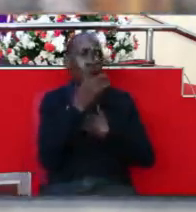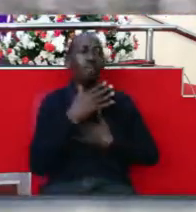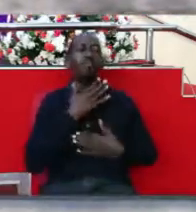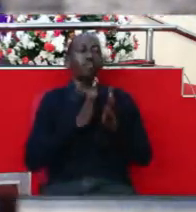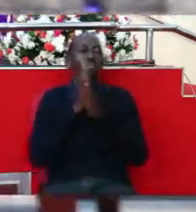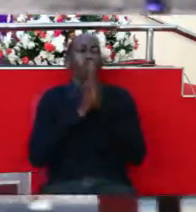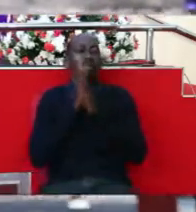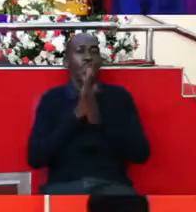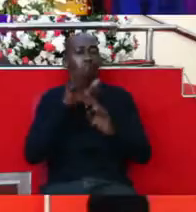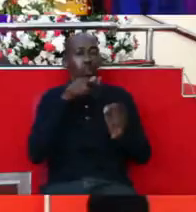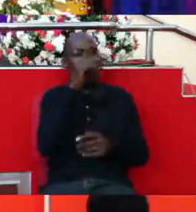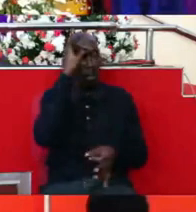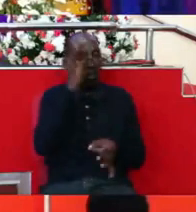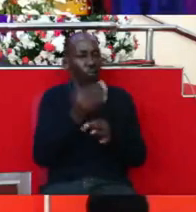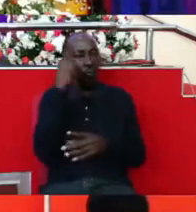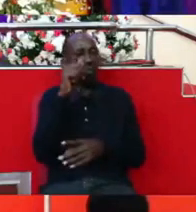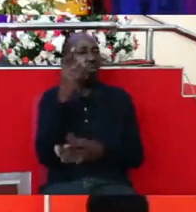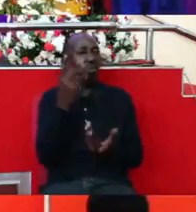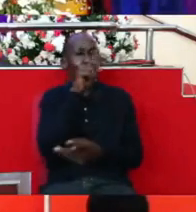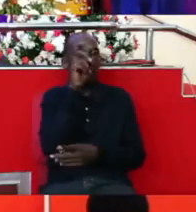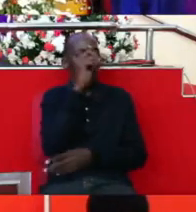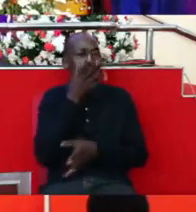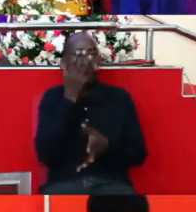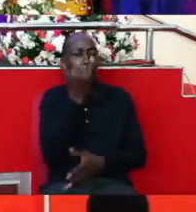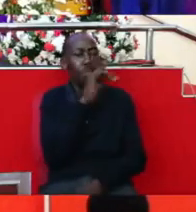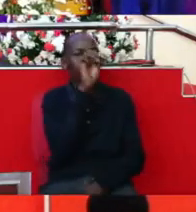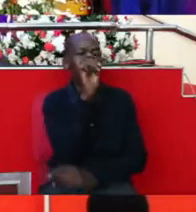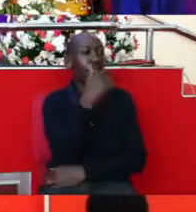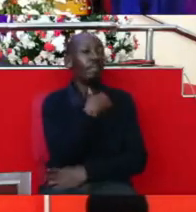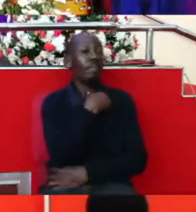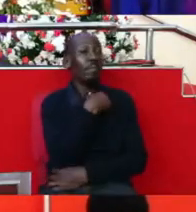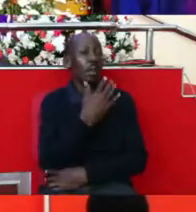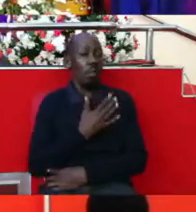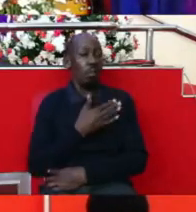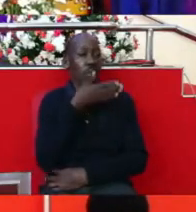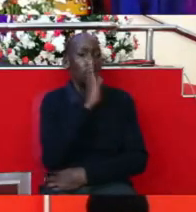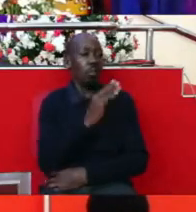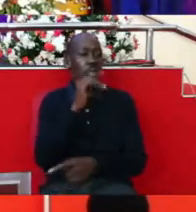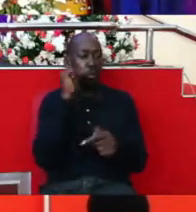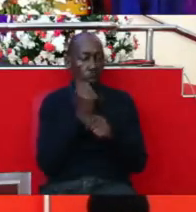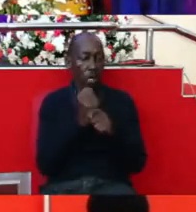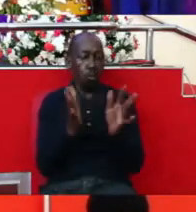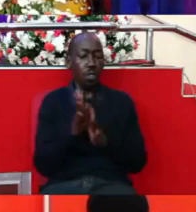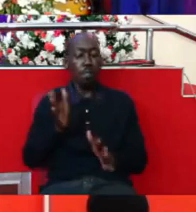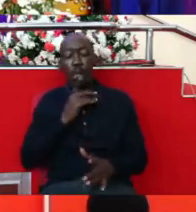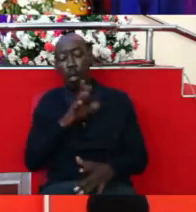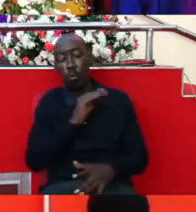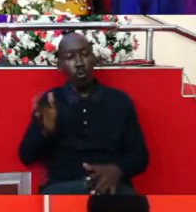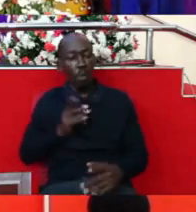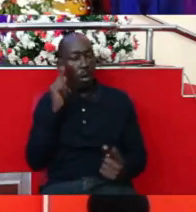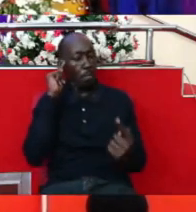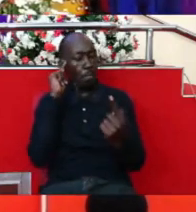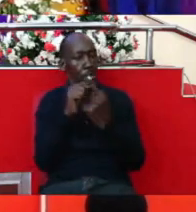passionate about and you are believing God for? Ni nini hii unamsukuma mkuu na unaamini Mungu kwalo? Our God deals with men and women at the point